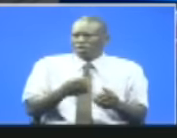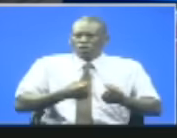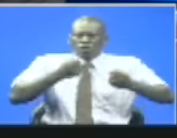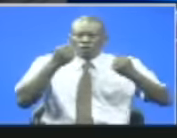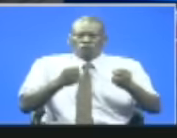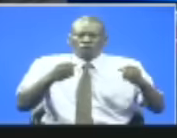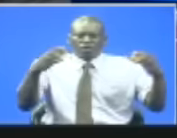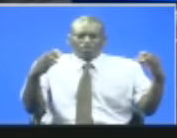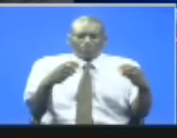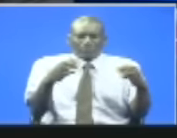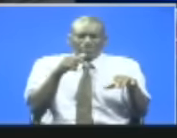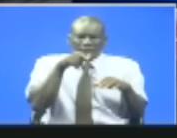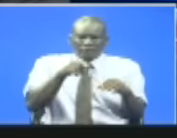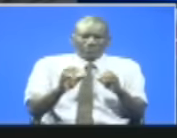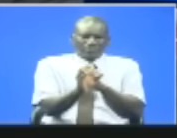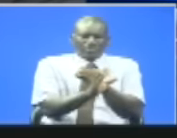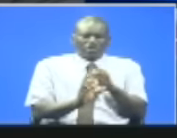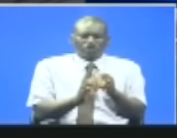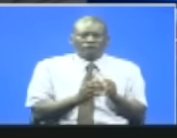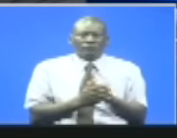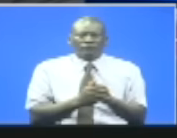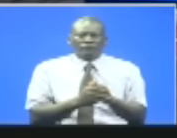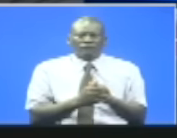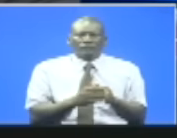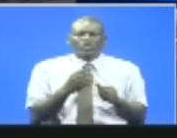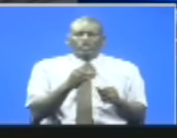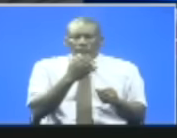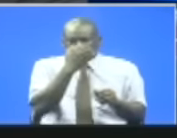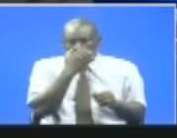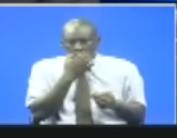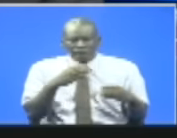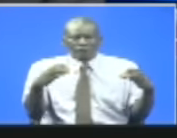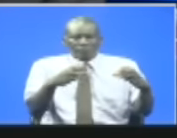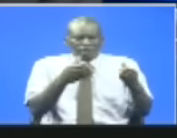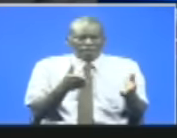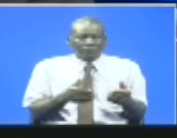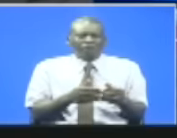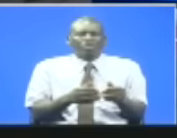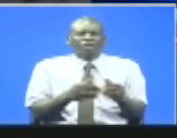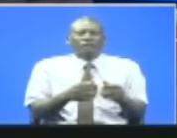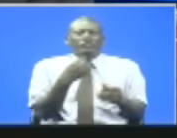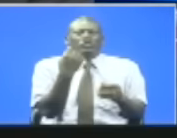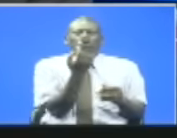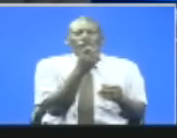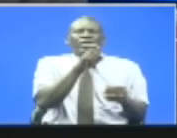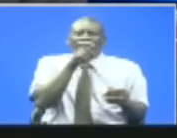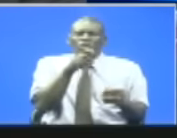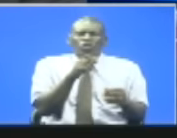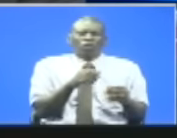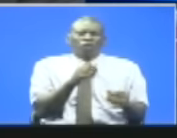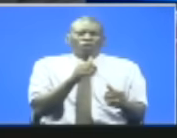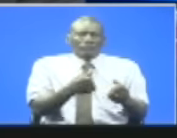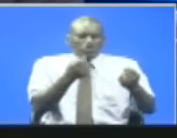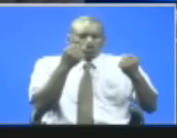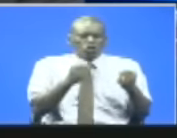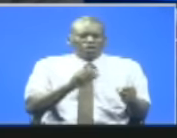party in this republic. It's the oldest party so far, except KANU, but it's the strongest party